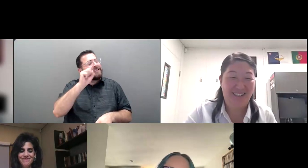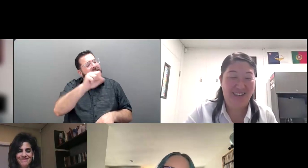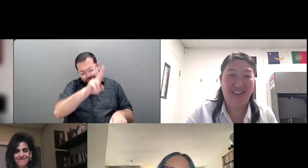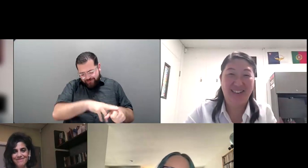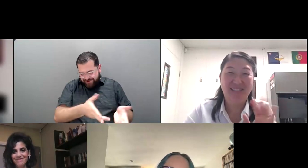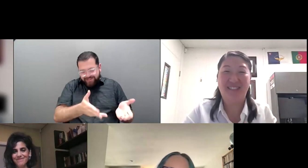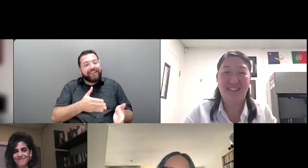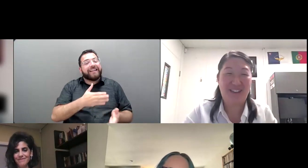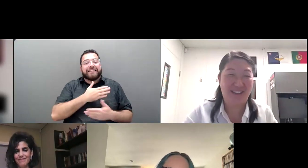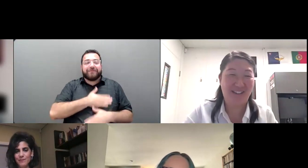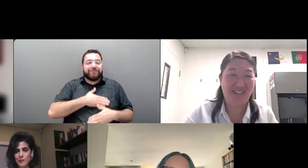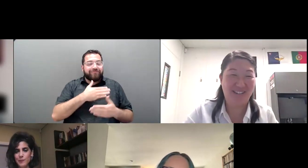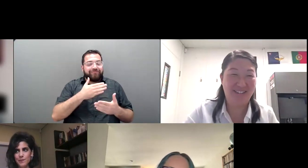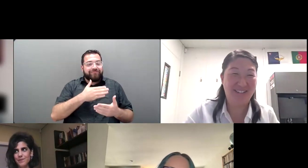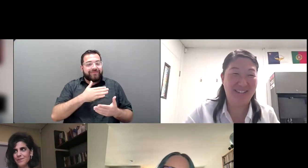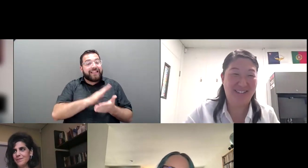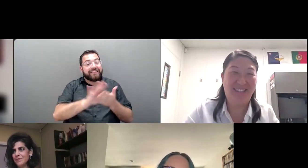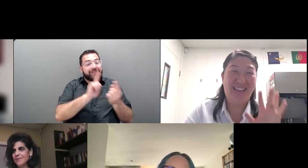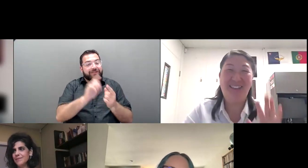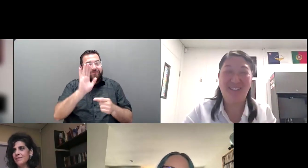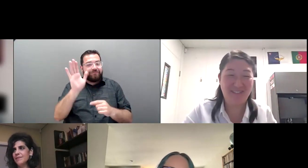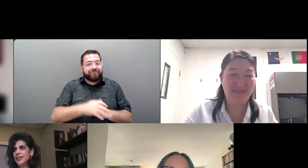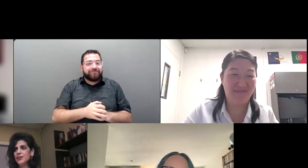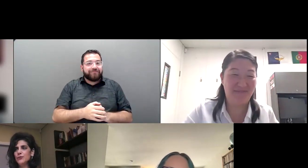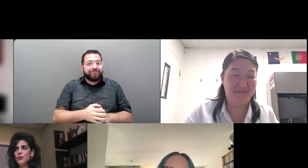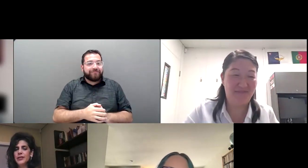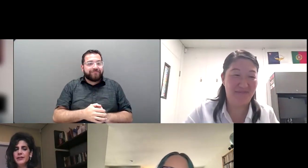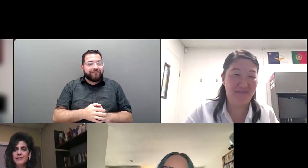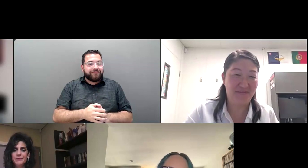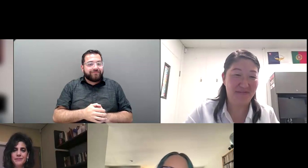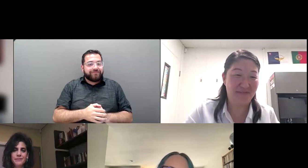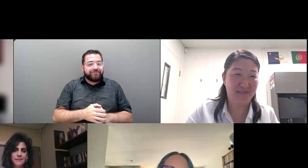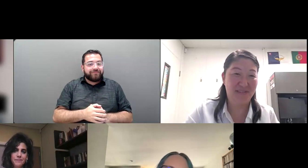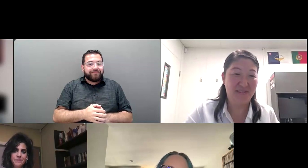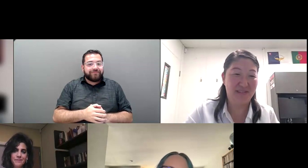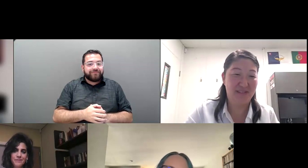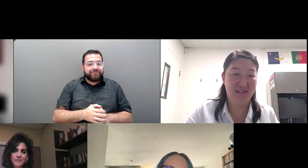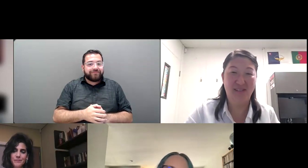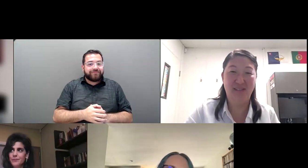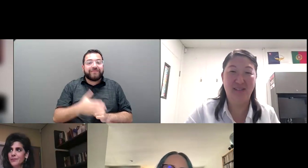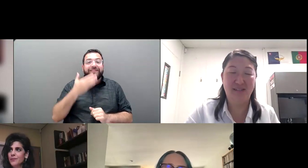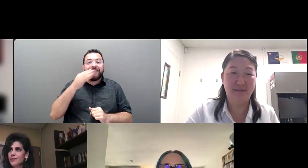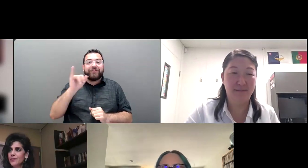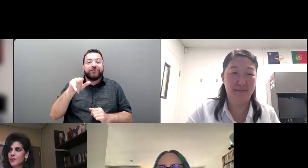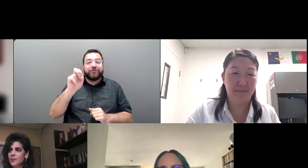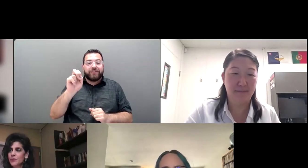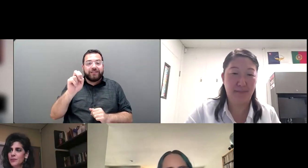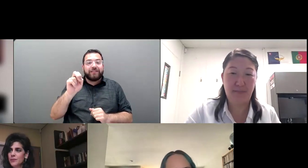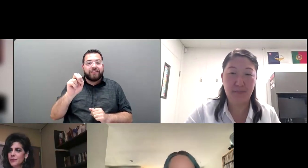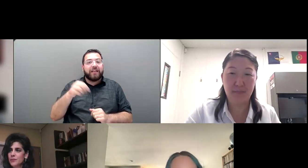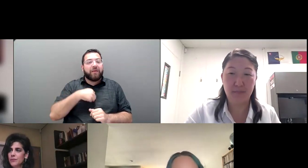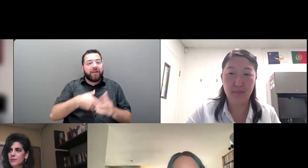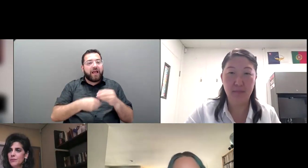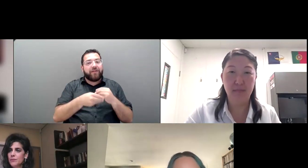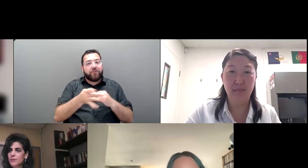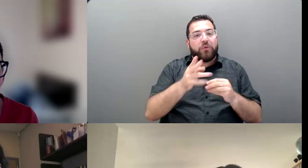It was a pleasure to meet you. I'm Nice so happy meeting you were you. here. Thanks for being Thank here. you. Thank you, Julie. Yeah, absolutely. I'm gonna put a couple quick links in